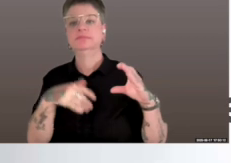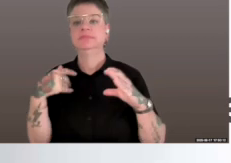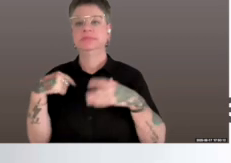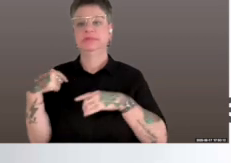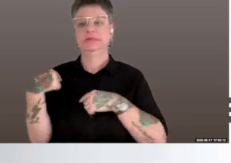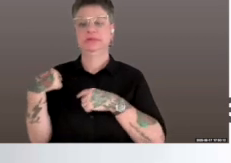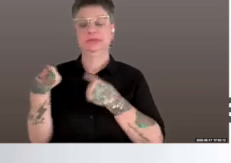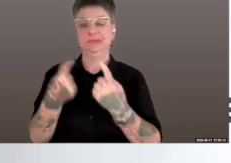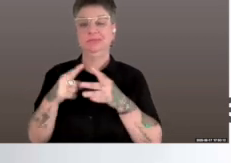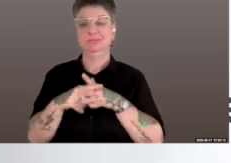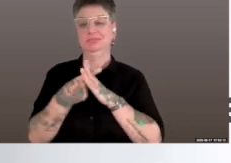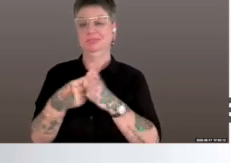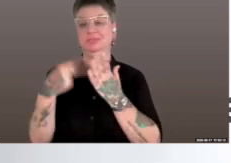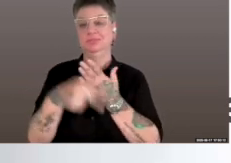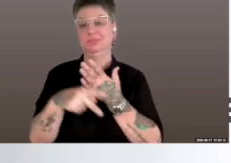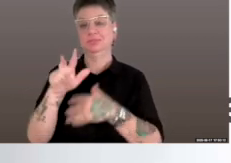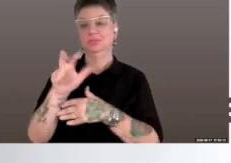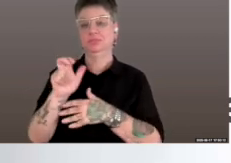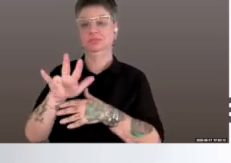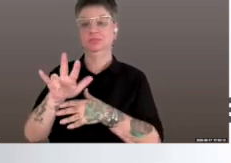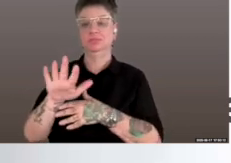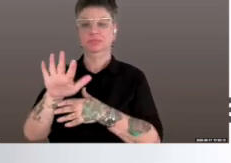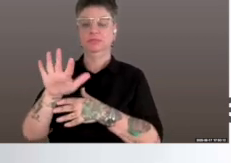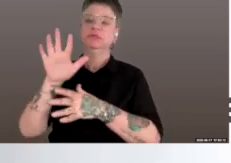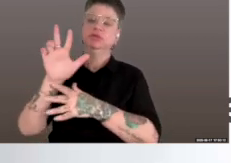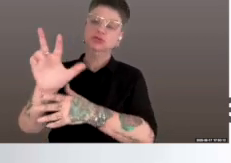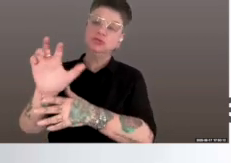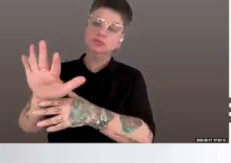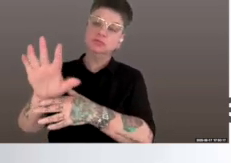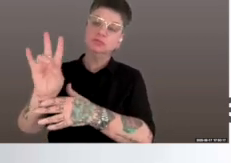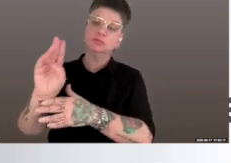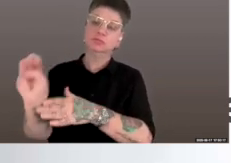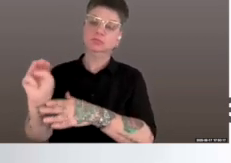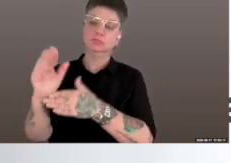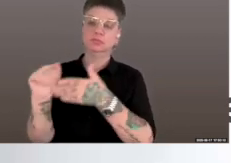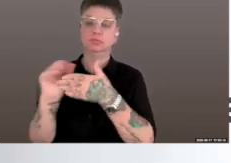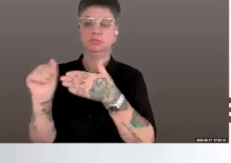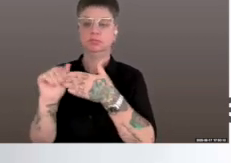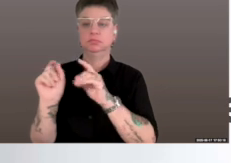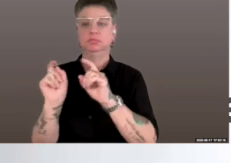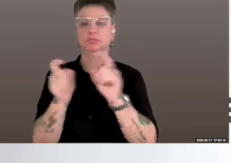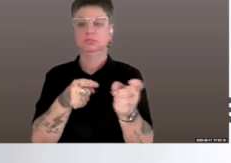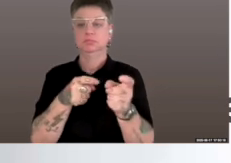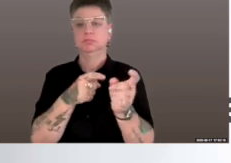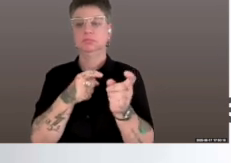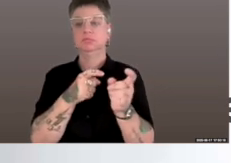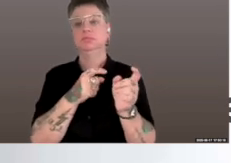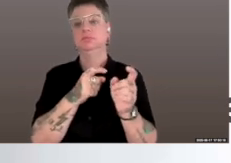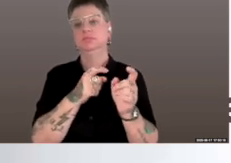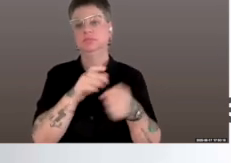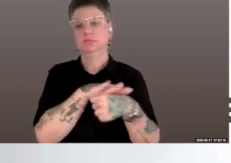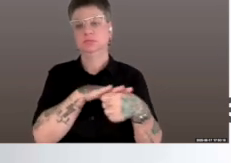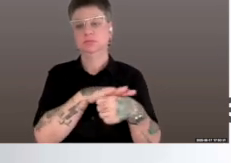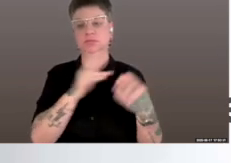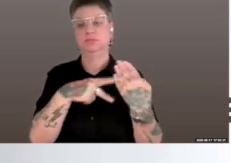entry for lower-income Californians. ZAP complements CARB's light-duty vehicle purchase incentive programs such as Clean Cars for